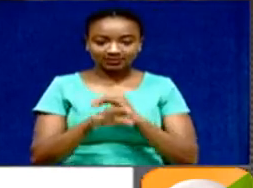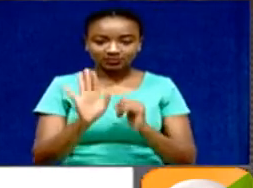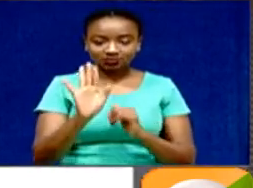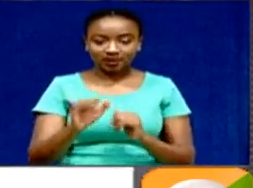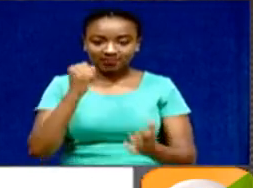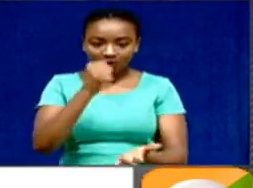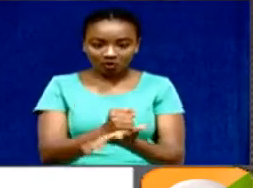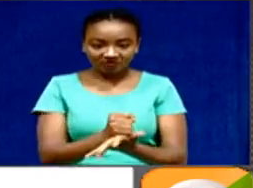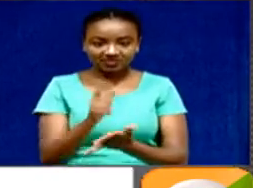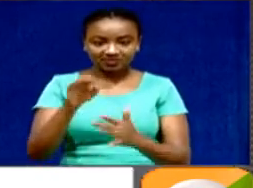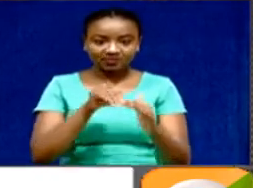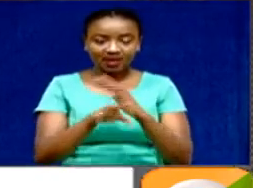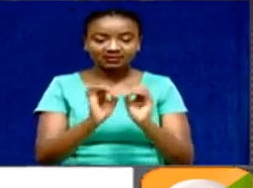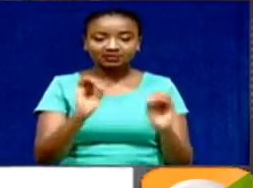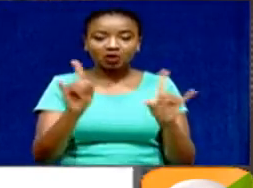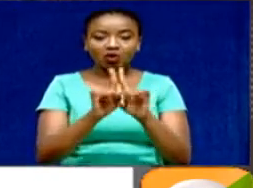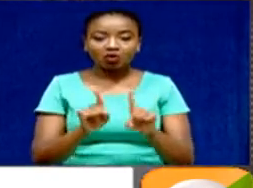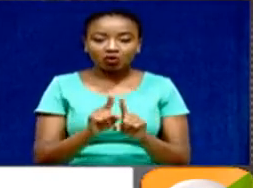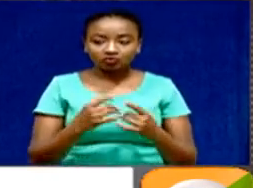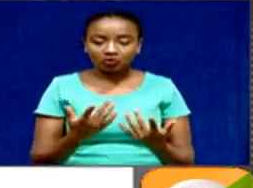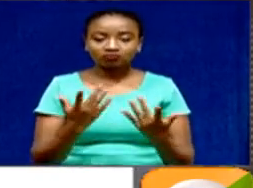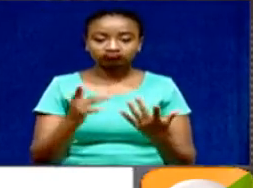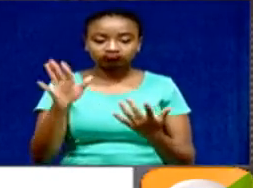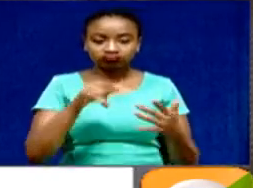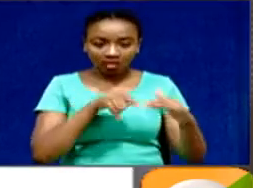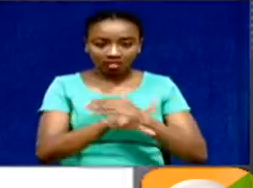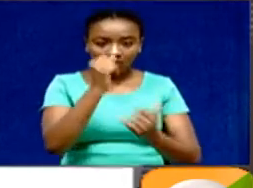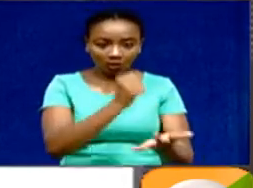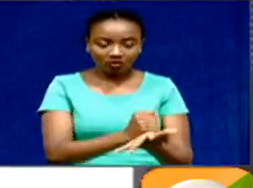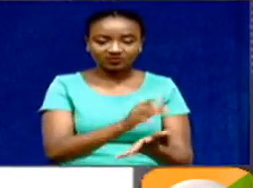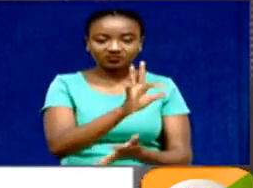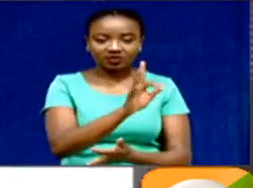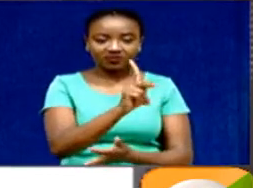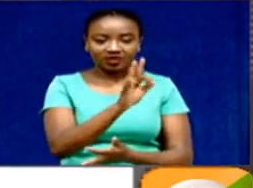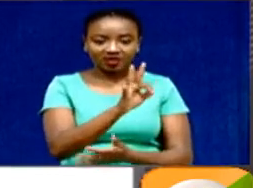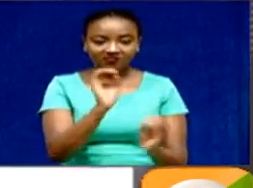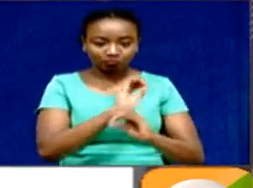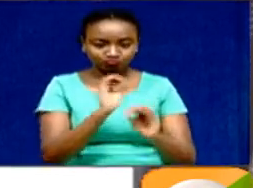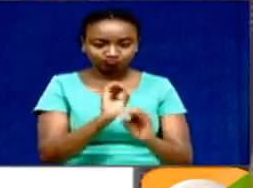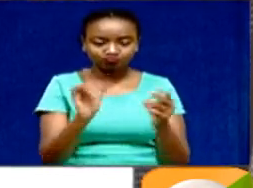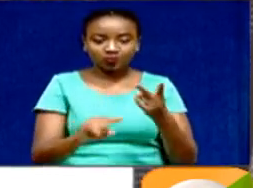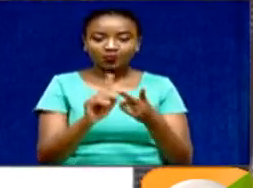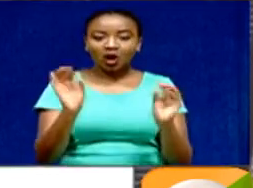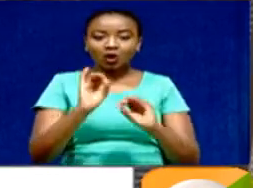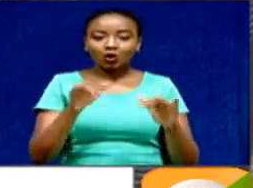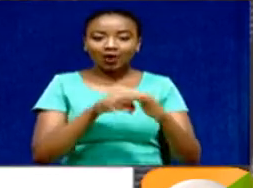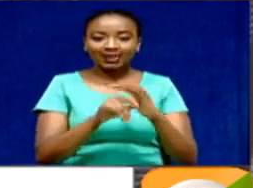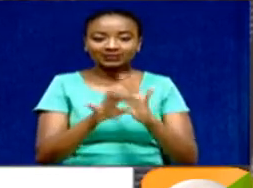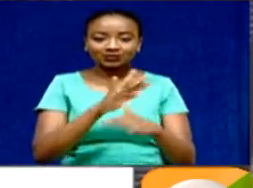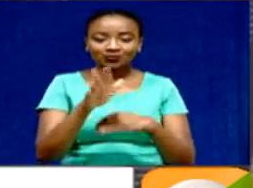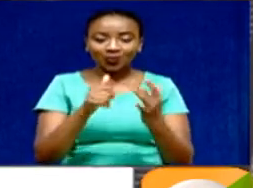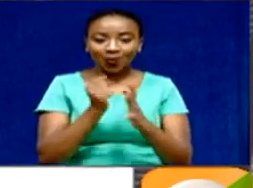office or the building that houses FKF offices. Number two, no access to all the